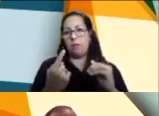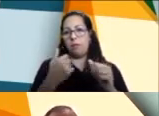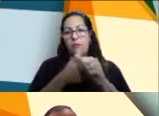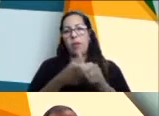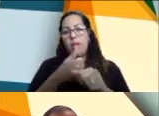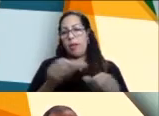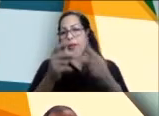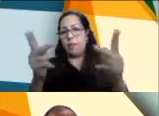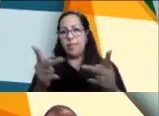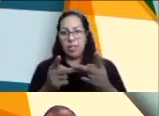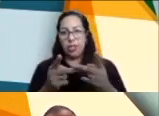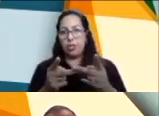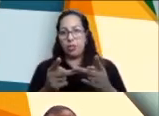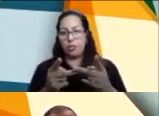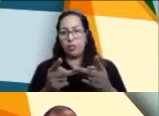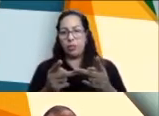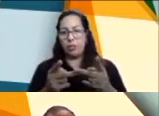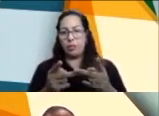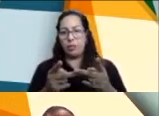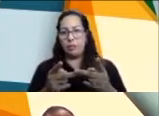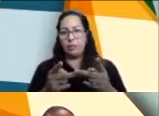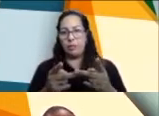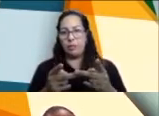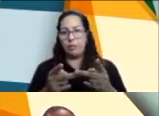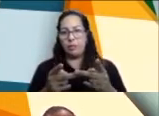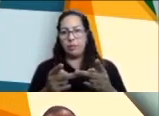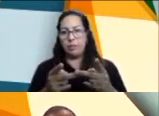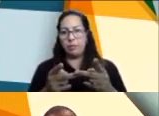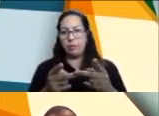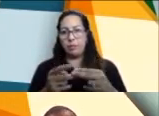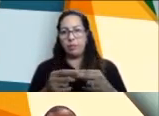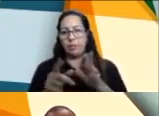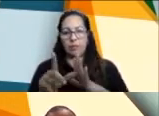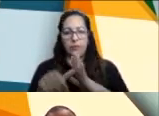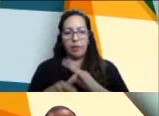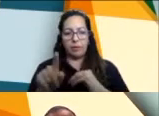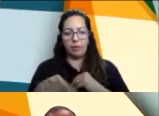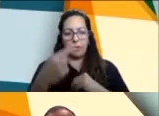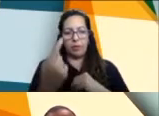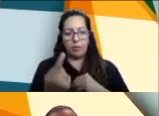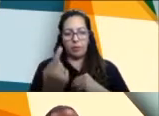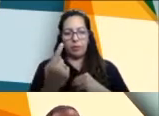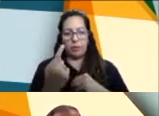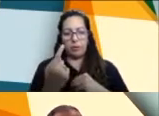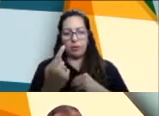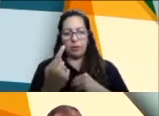positions, then you just have to include the total hours for the position.